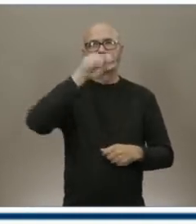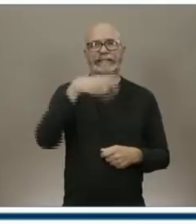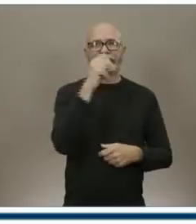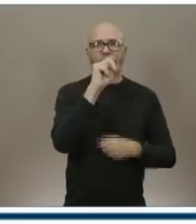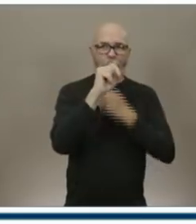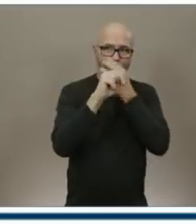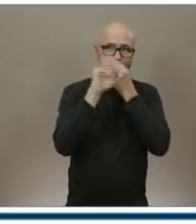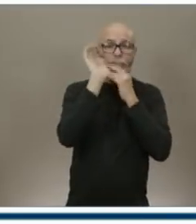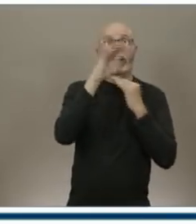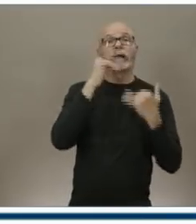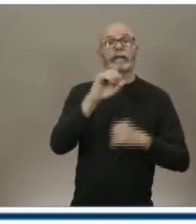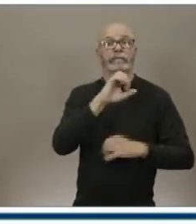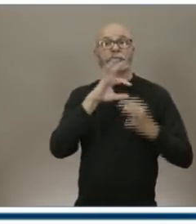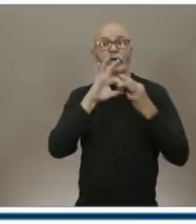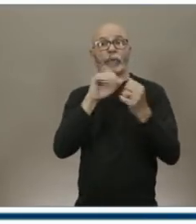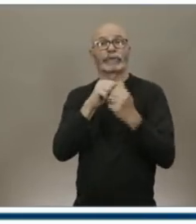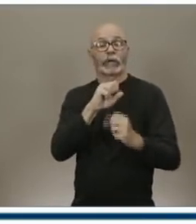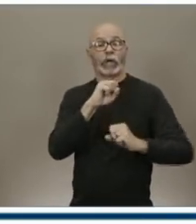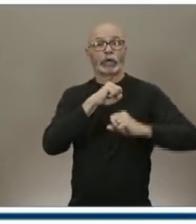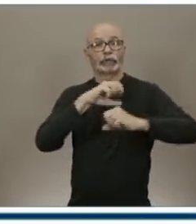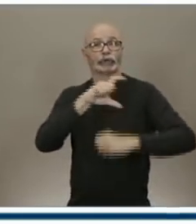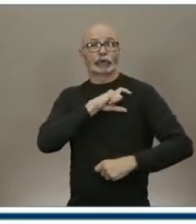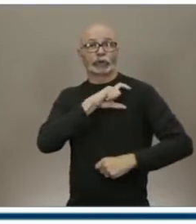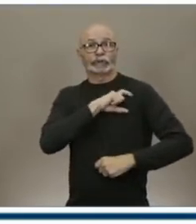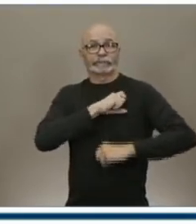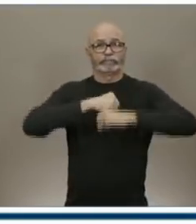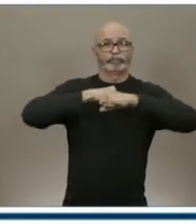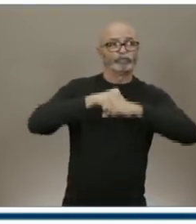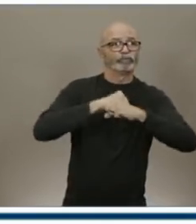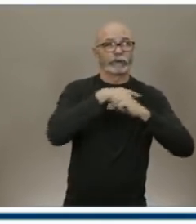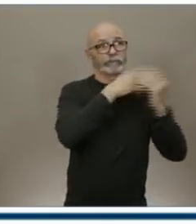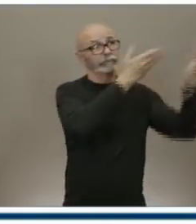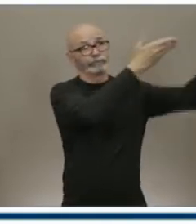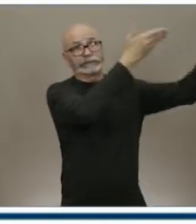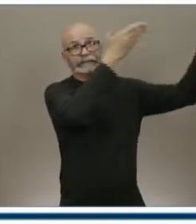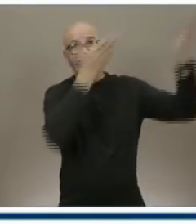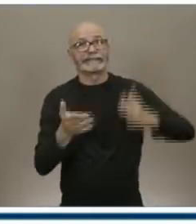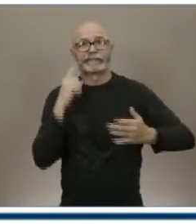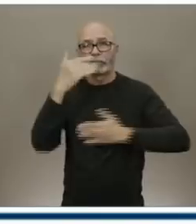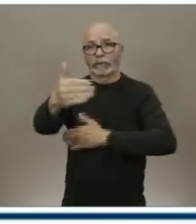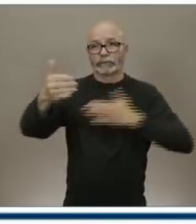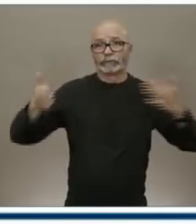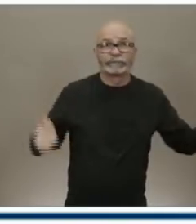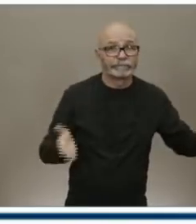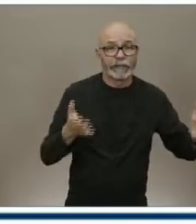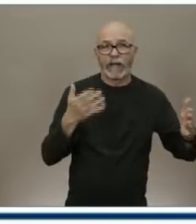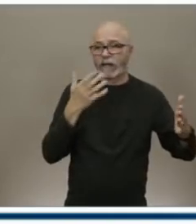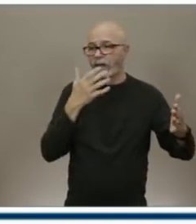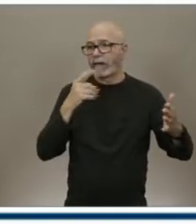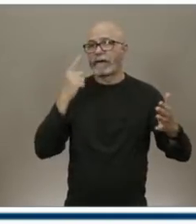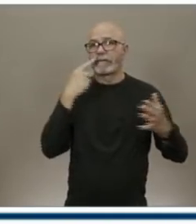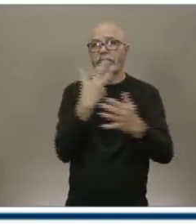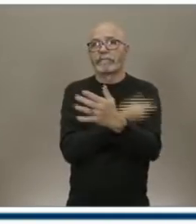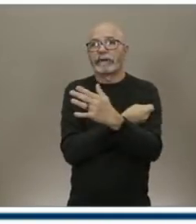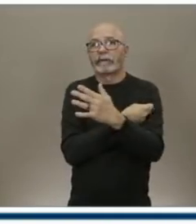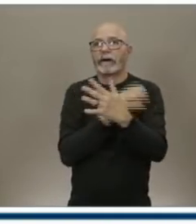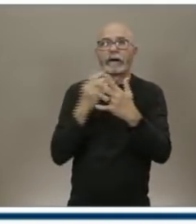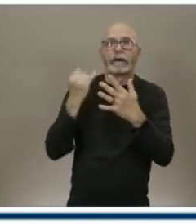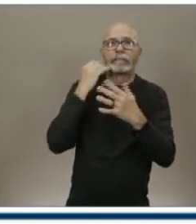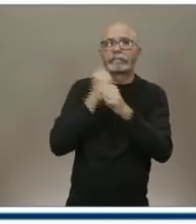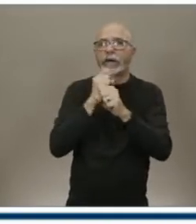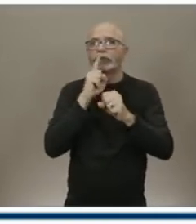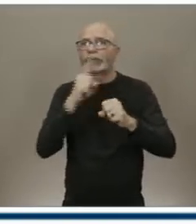vaccine delivery and storage? Have you had to do anything extra in terms of ensuring that the supply is